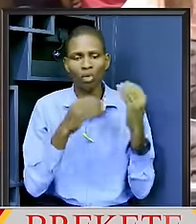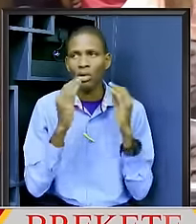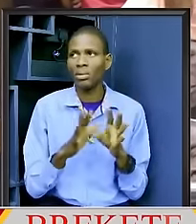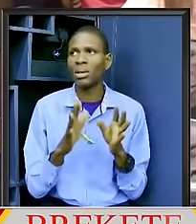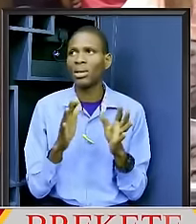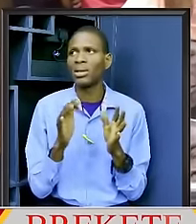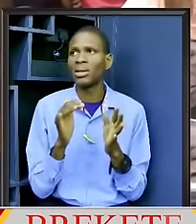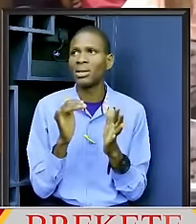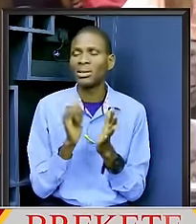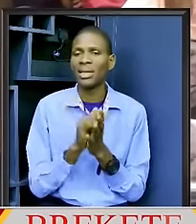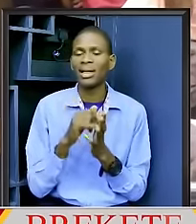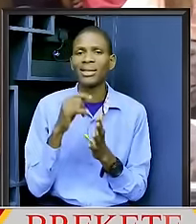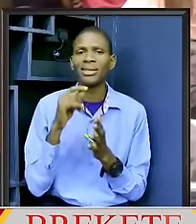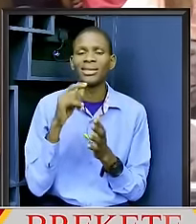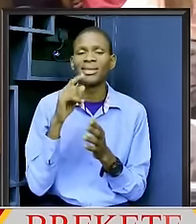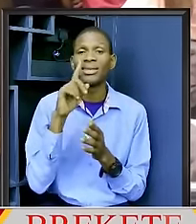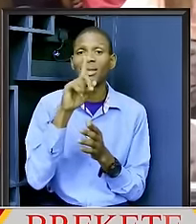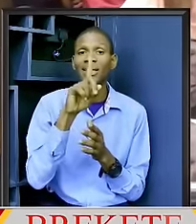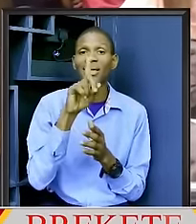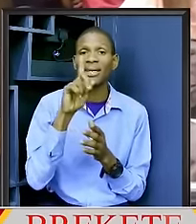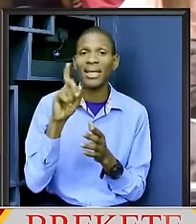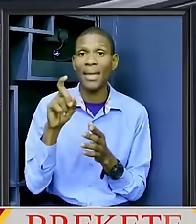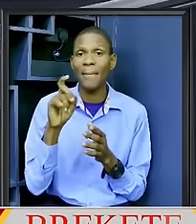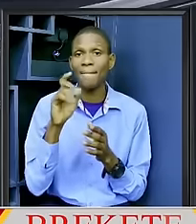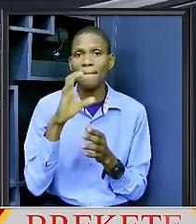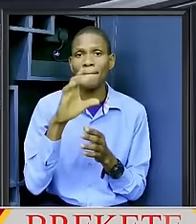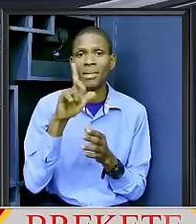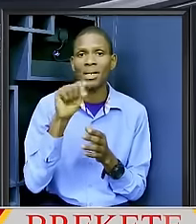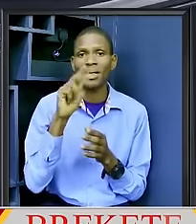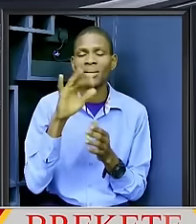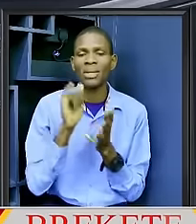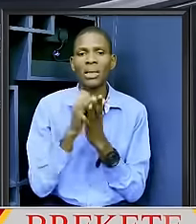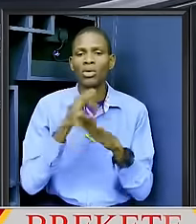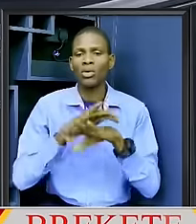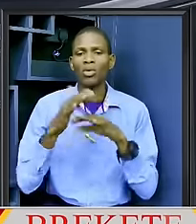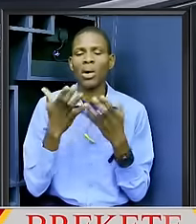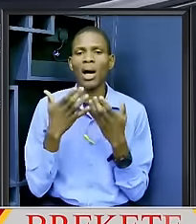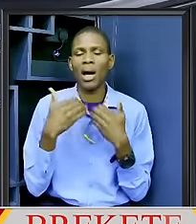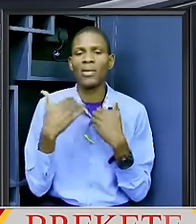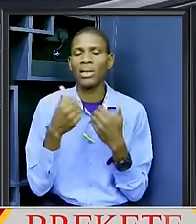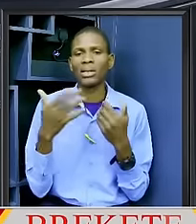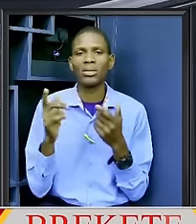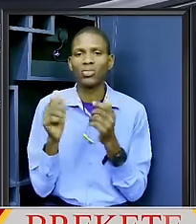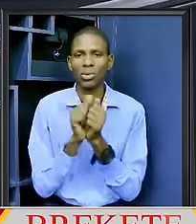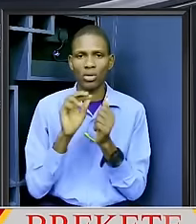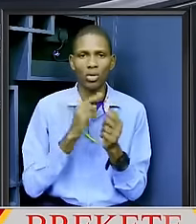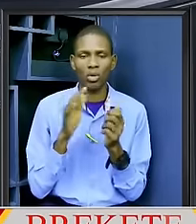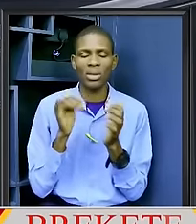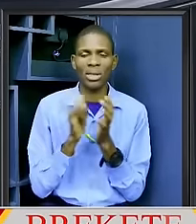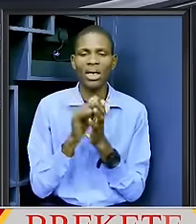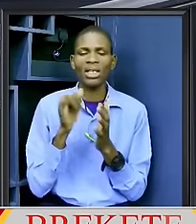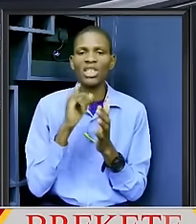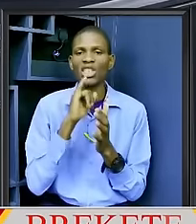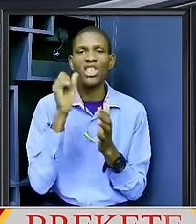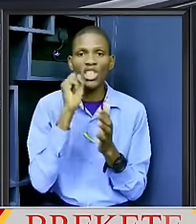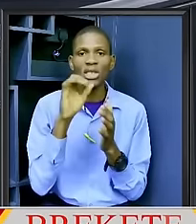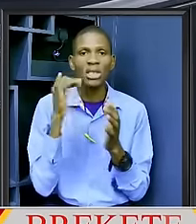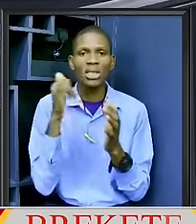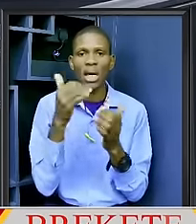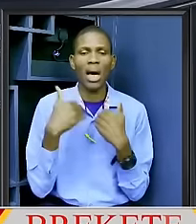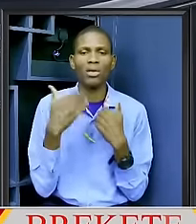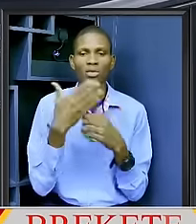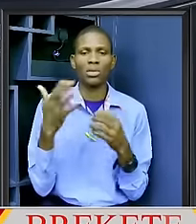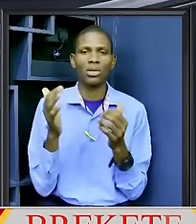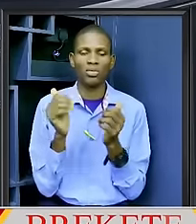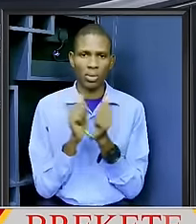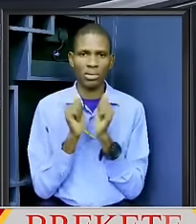customer who claim that they don't want to have anything with us, that is she that they have something with. People